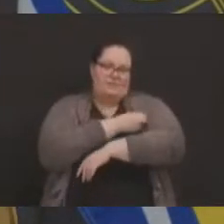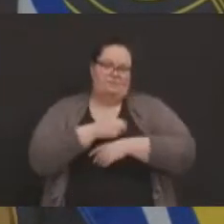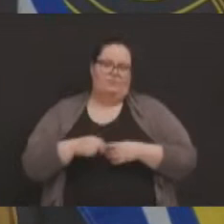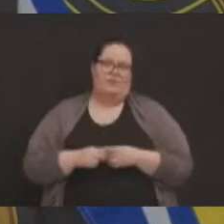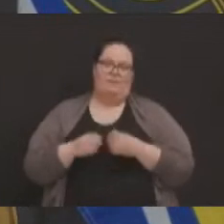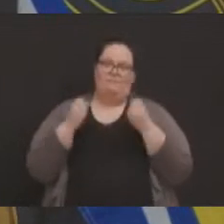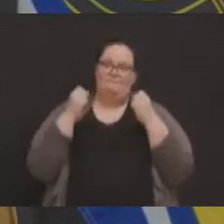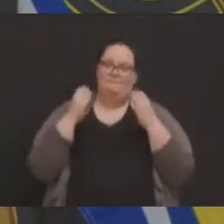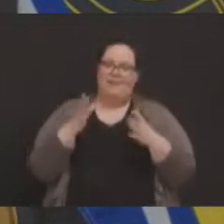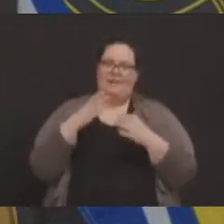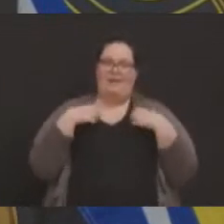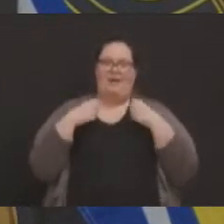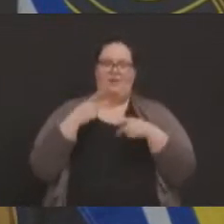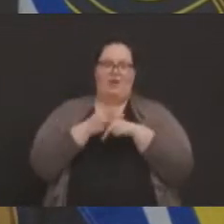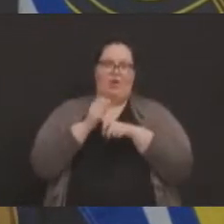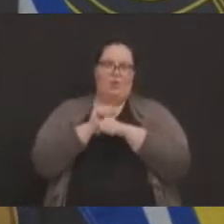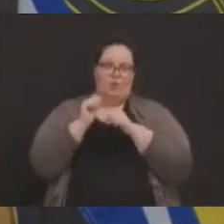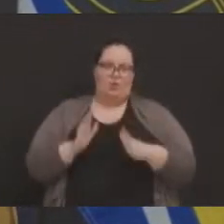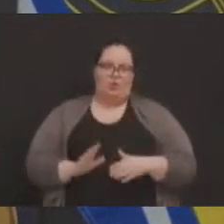total, we have administered